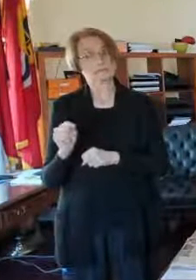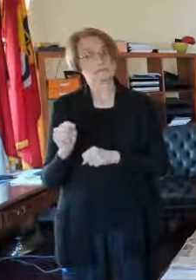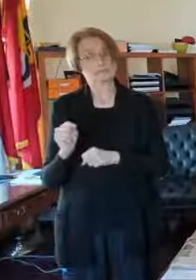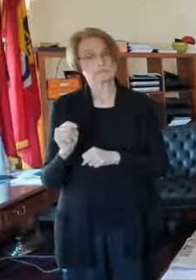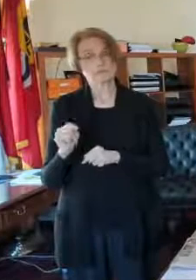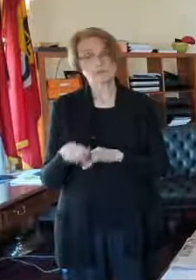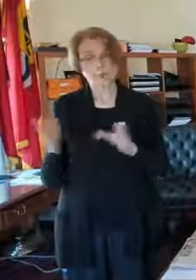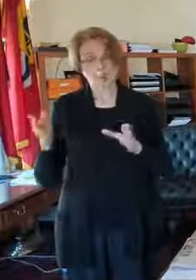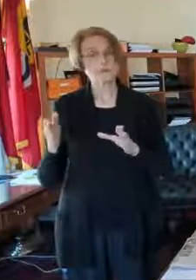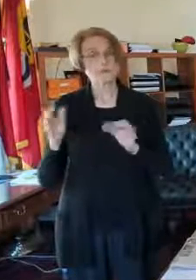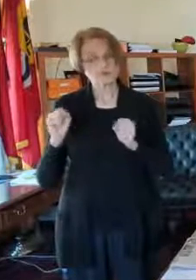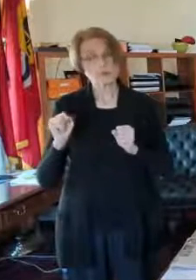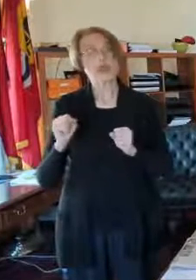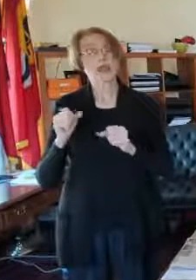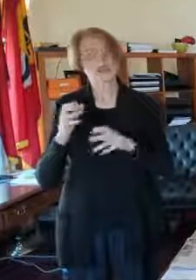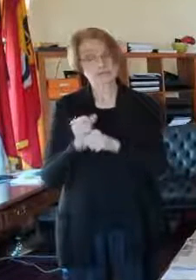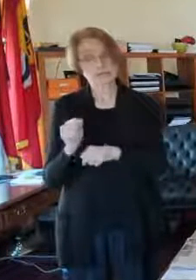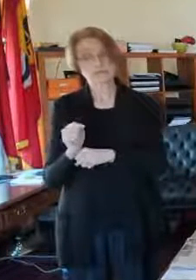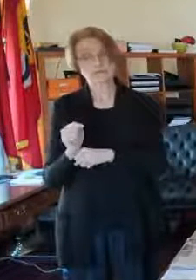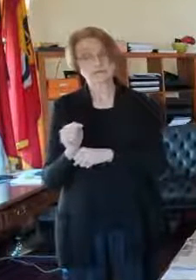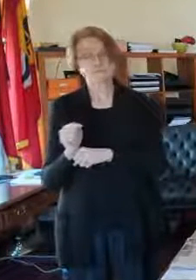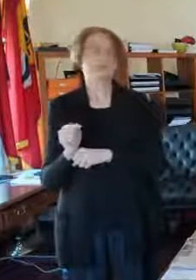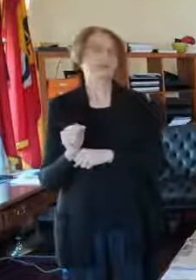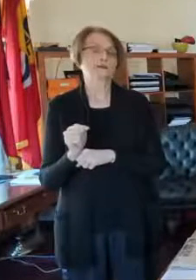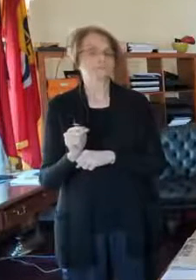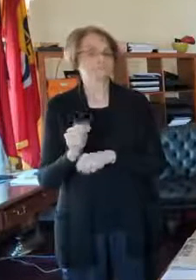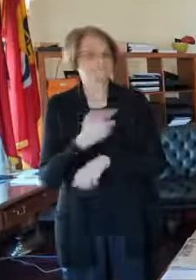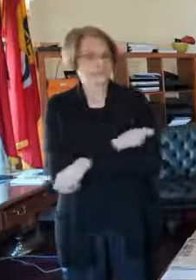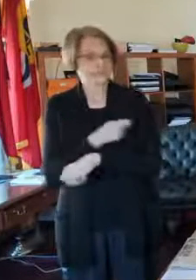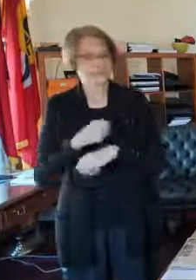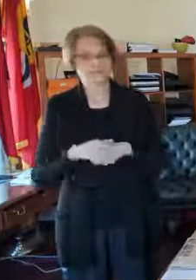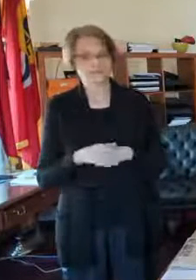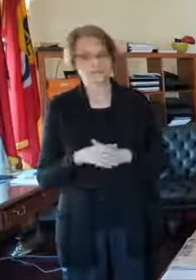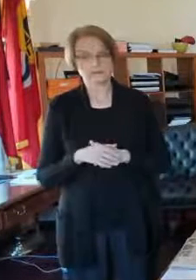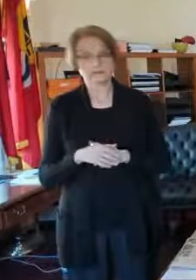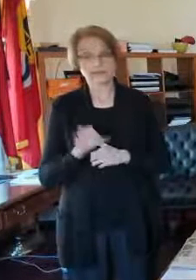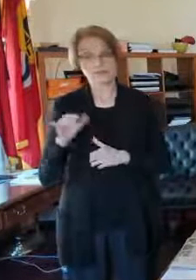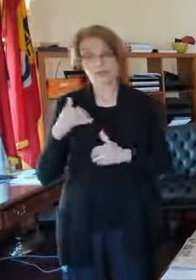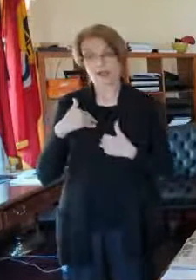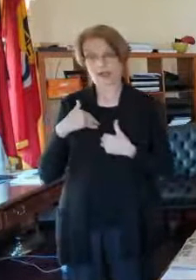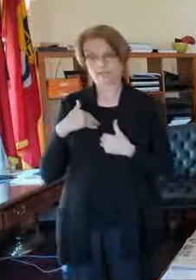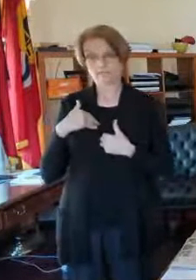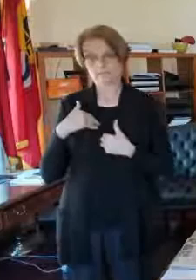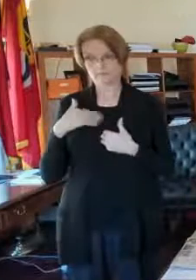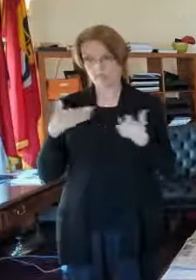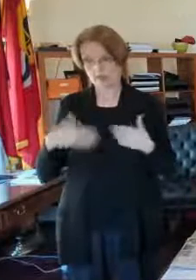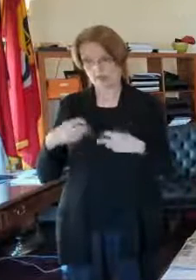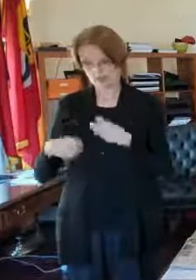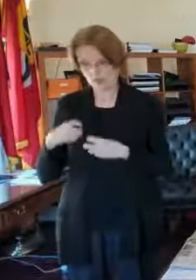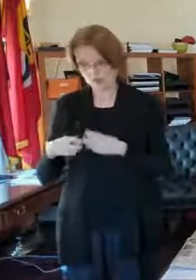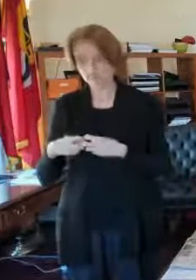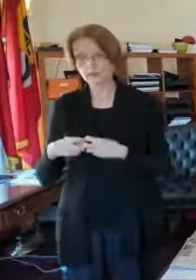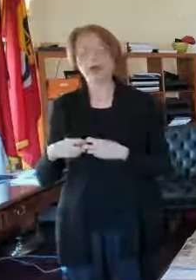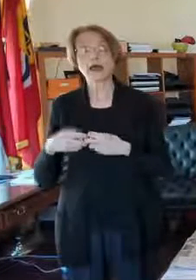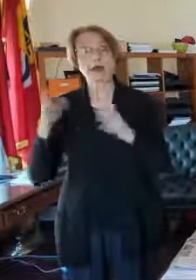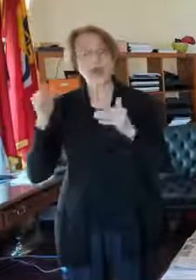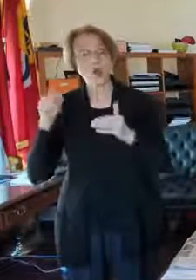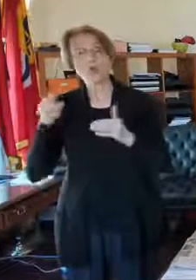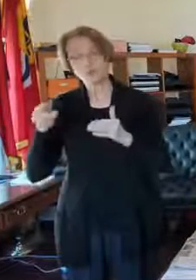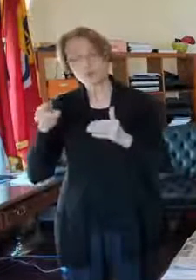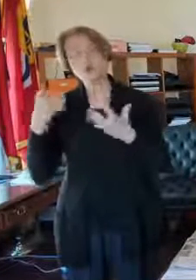to get it, but most likely, and if you do have that underlying health condition, hopefully you have registered with